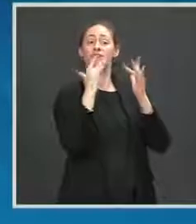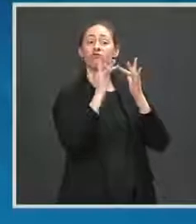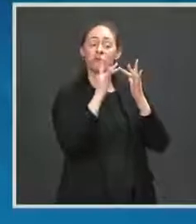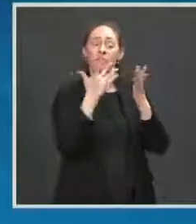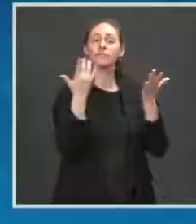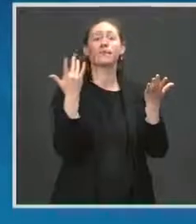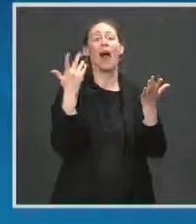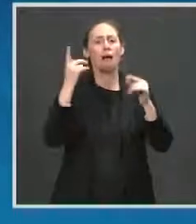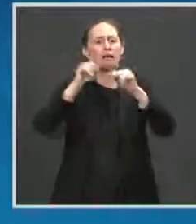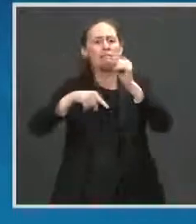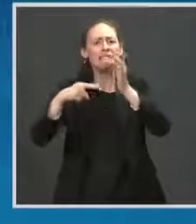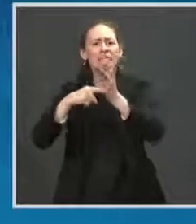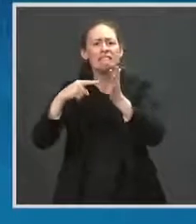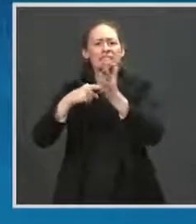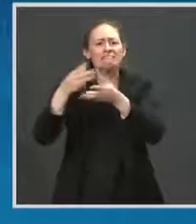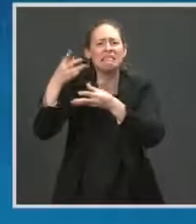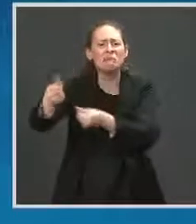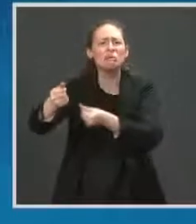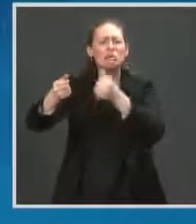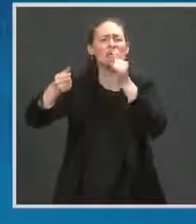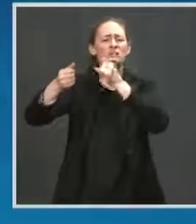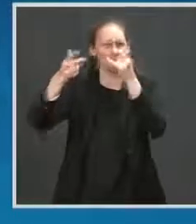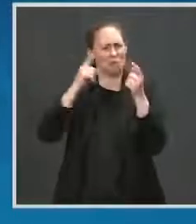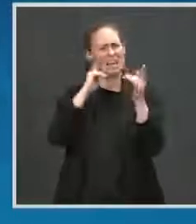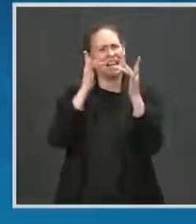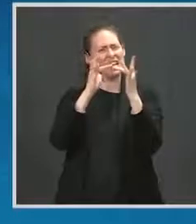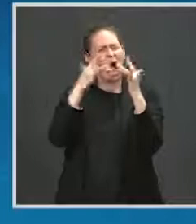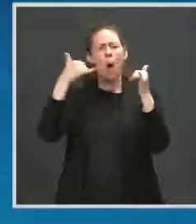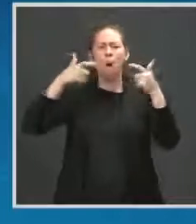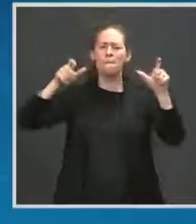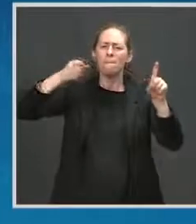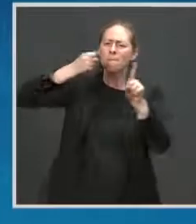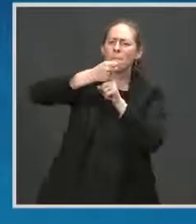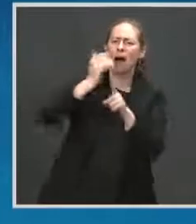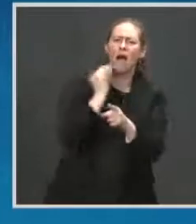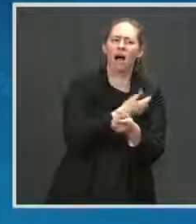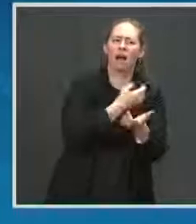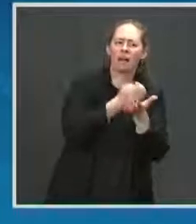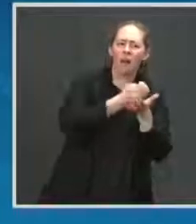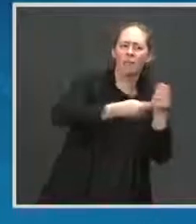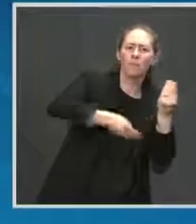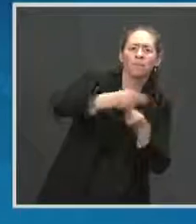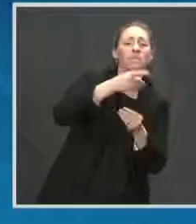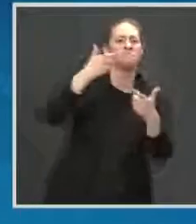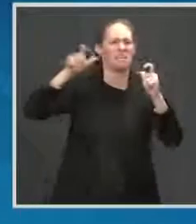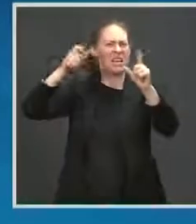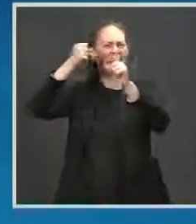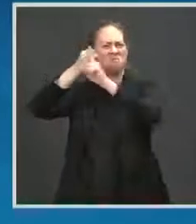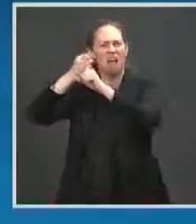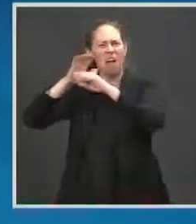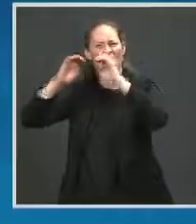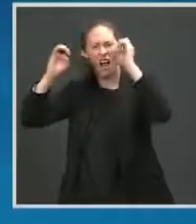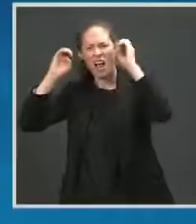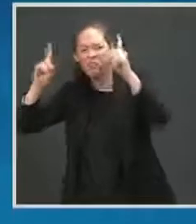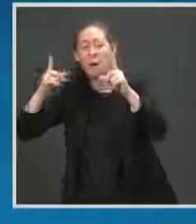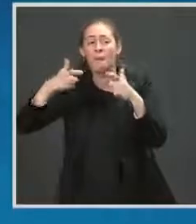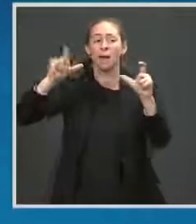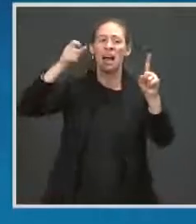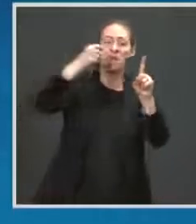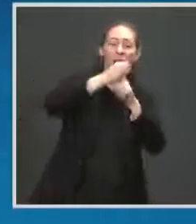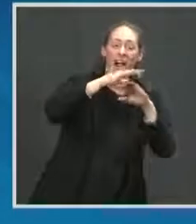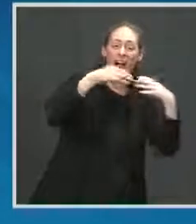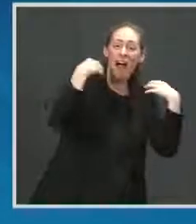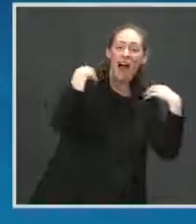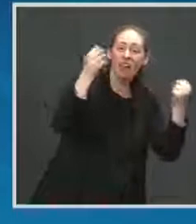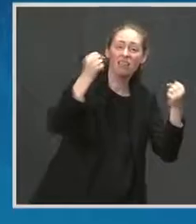Broadband impacts our economy. It impacts our education system, our healthcare system. And I'm talking about